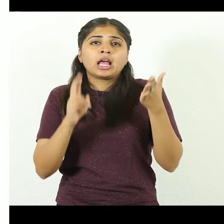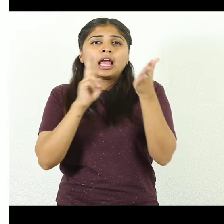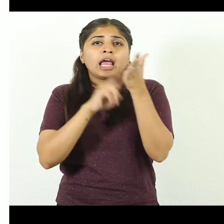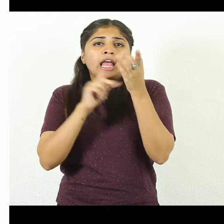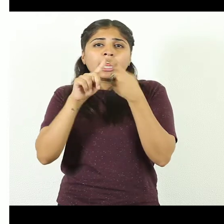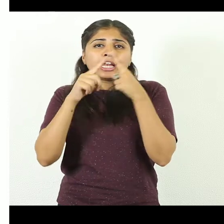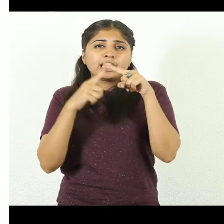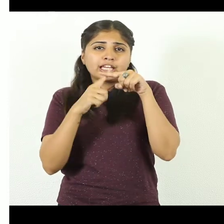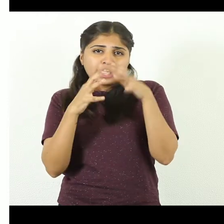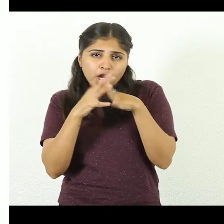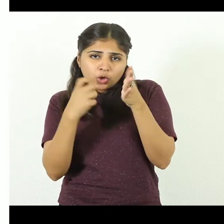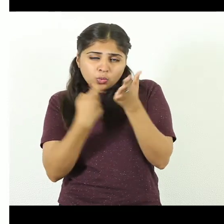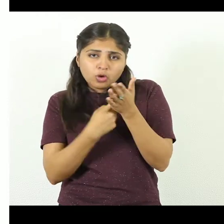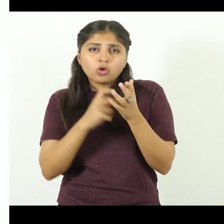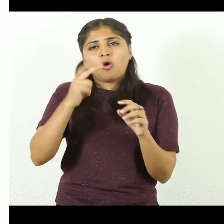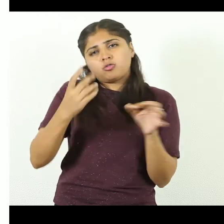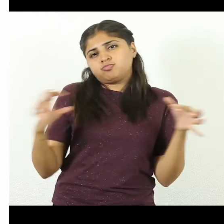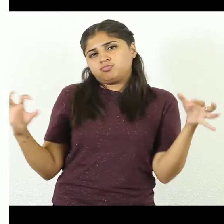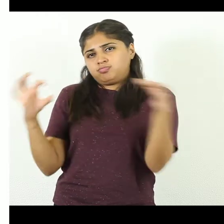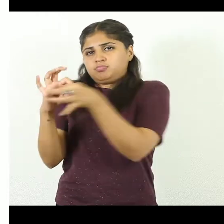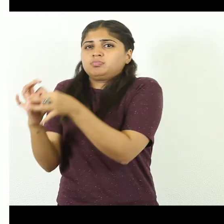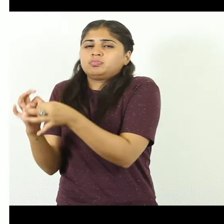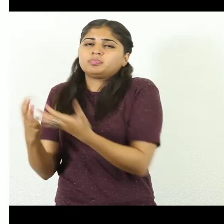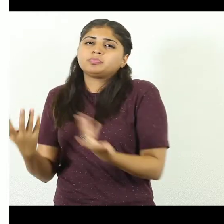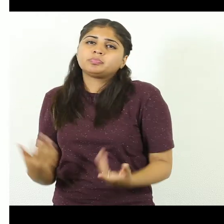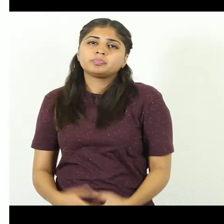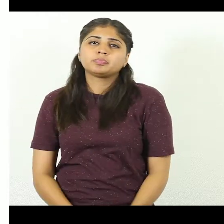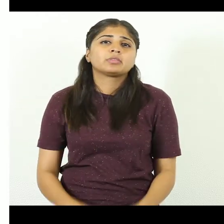hierarchic, network, or relational.